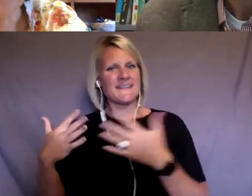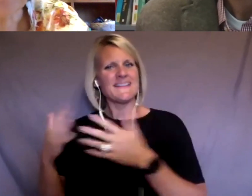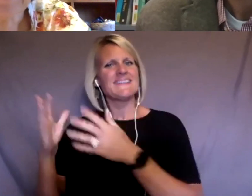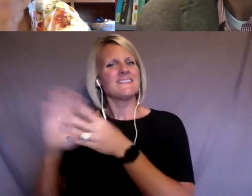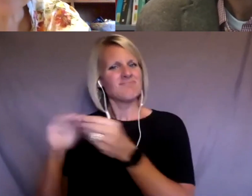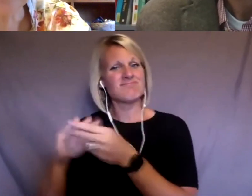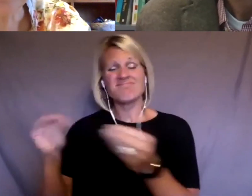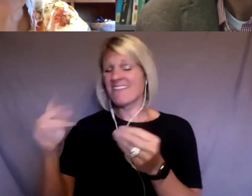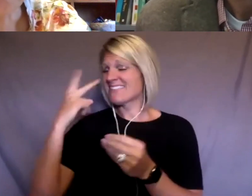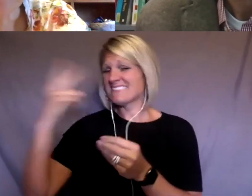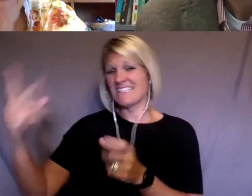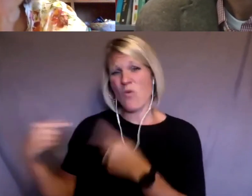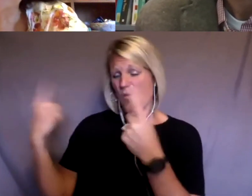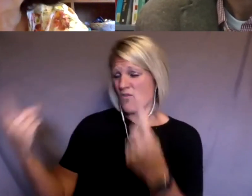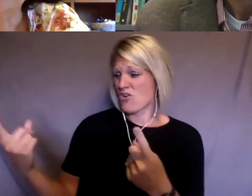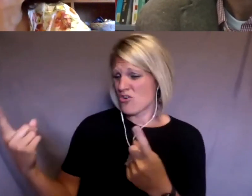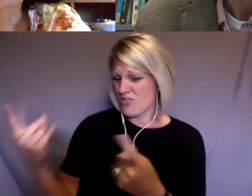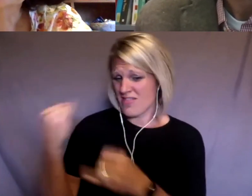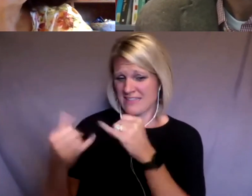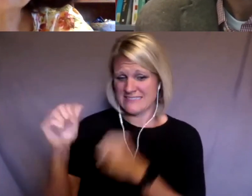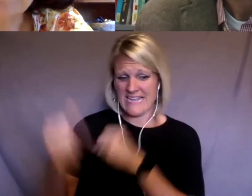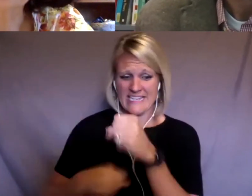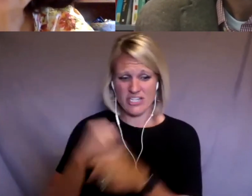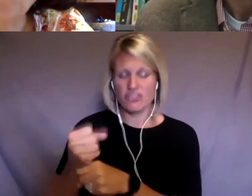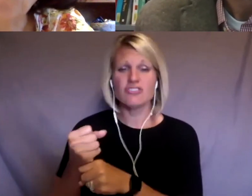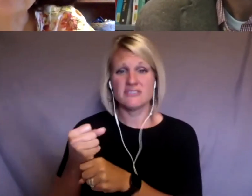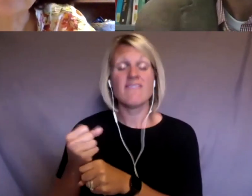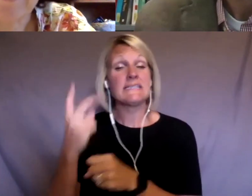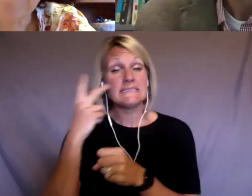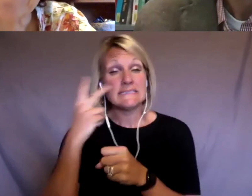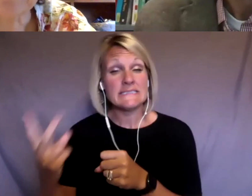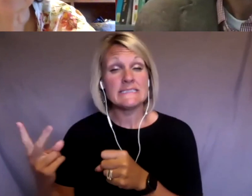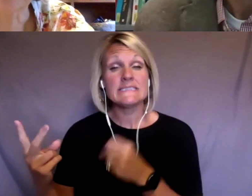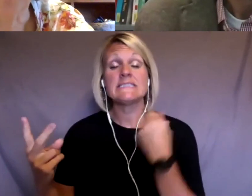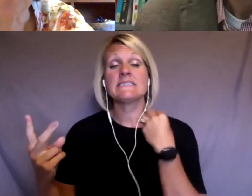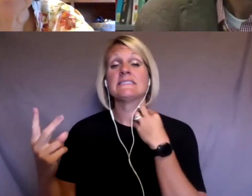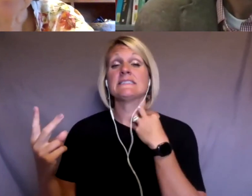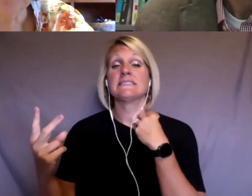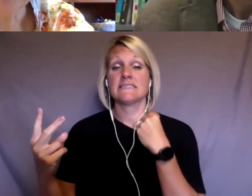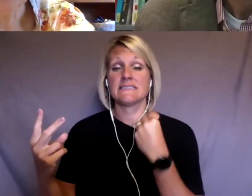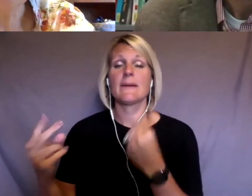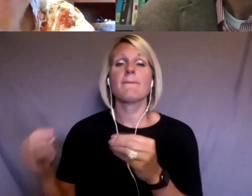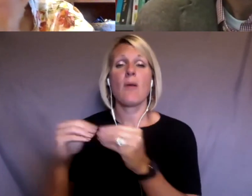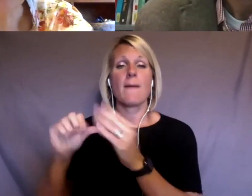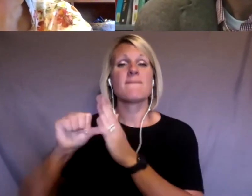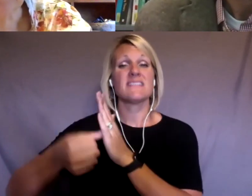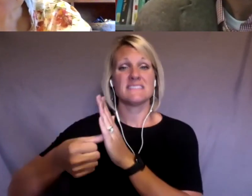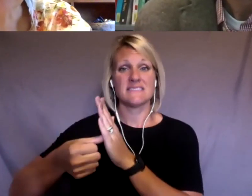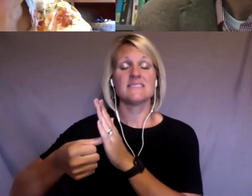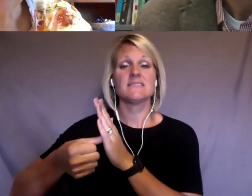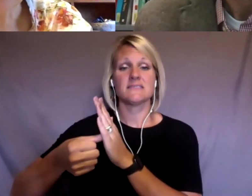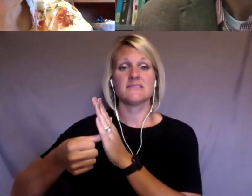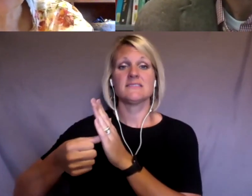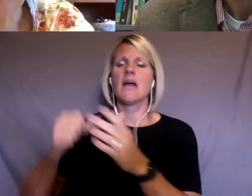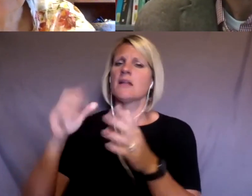over the last 10 years, much more emphasis on making the